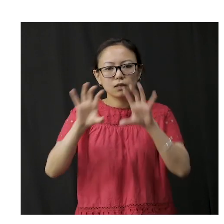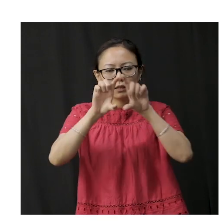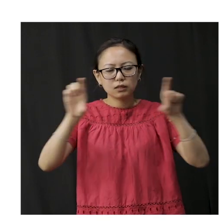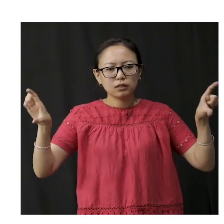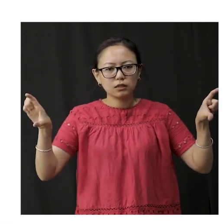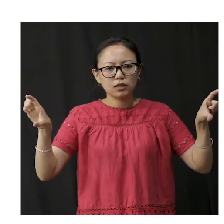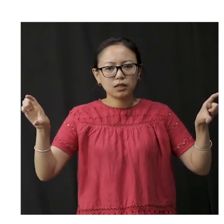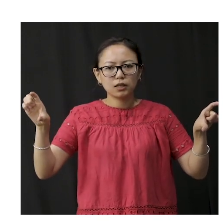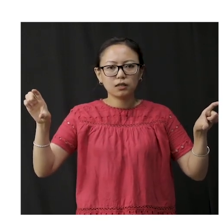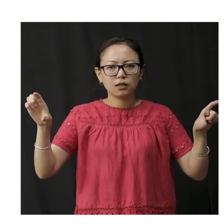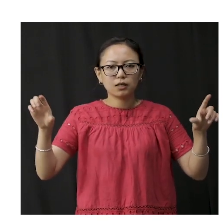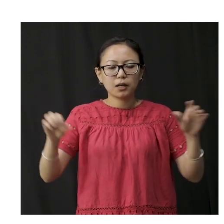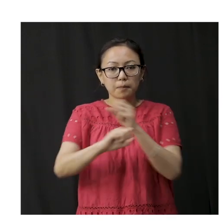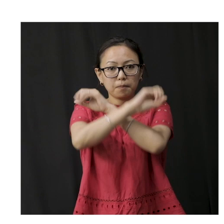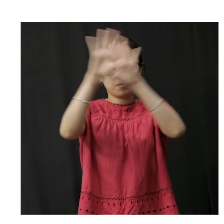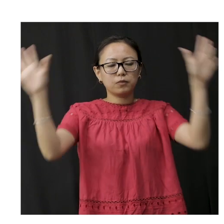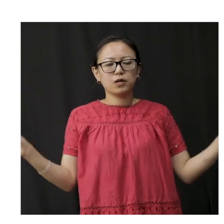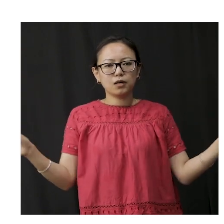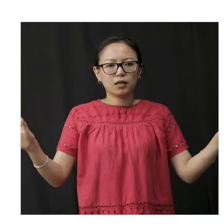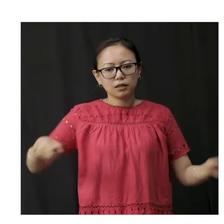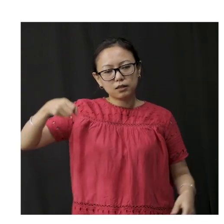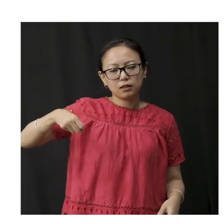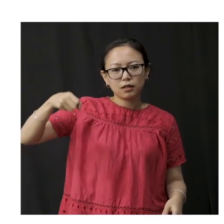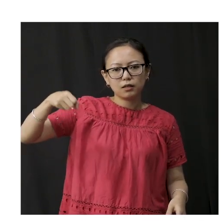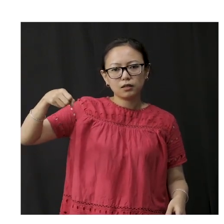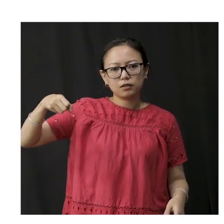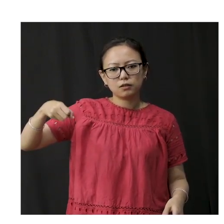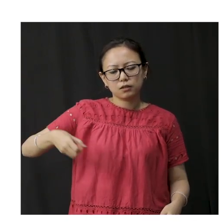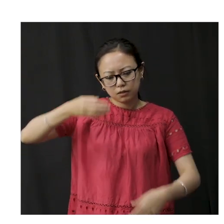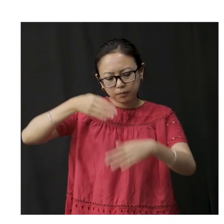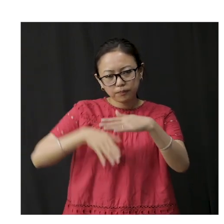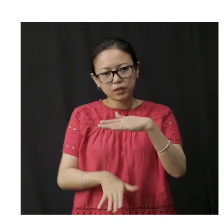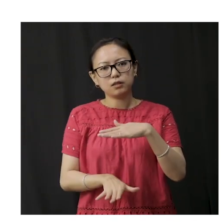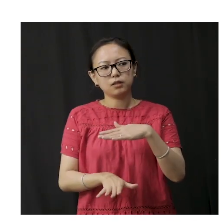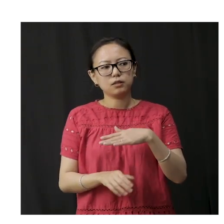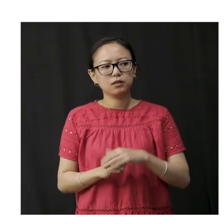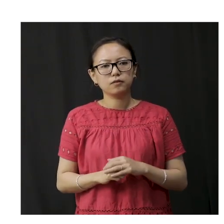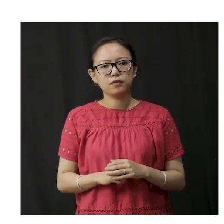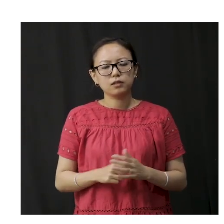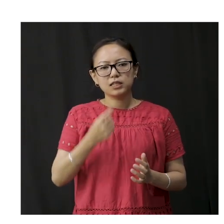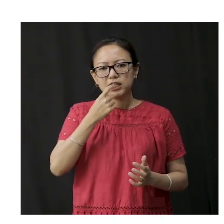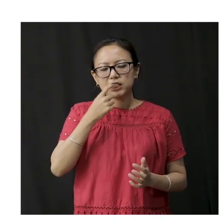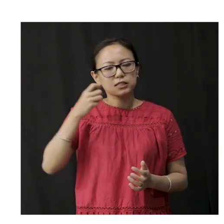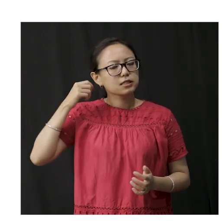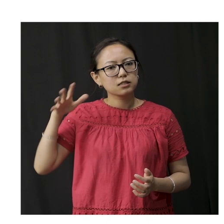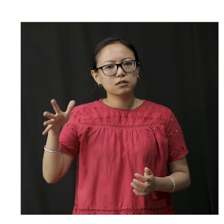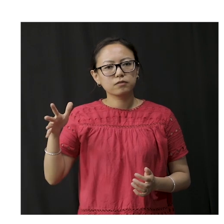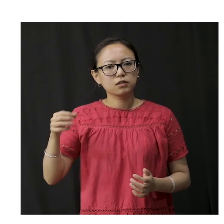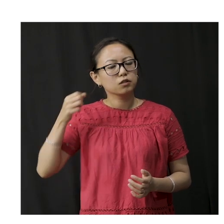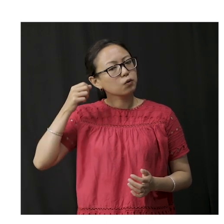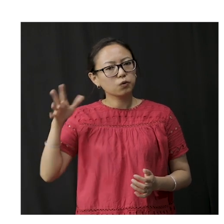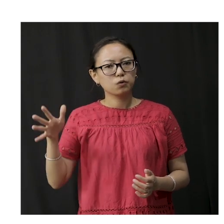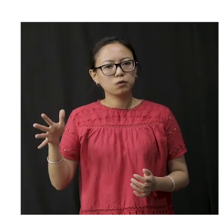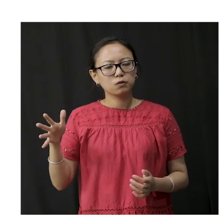bright, lantern, and beneath. Okay, again, silver,